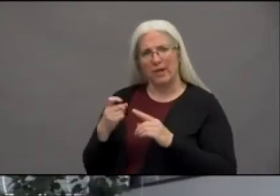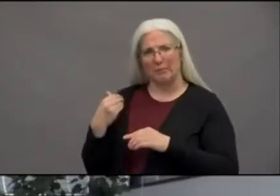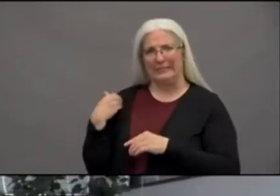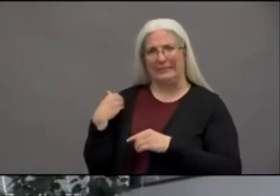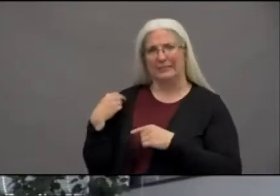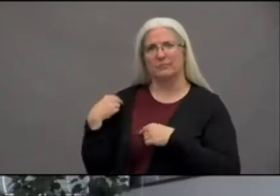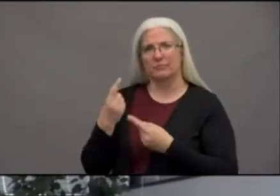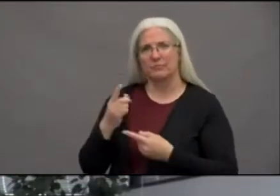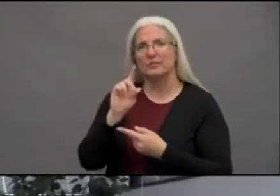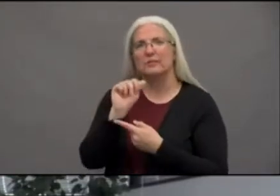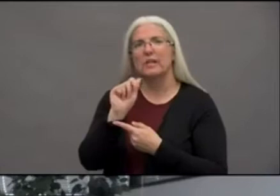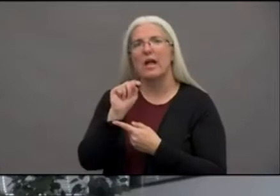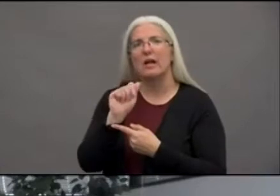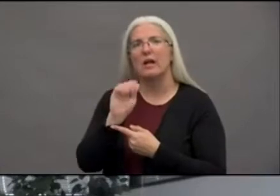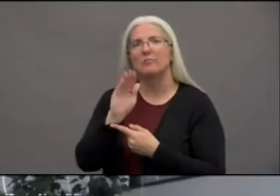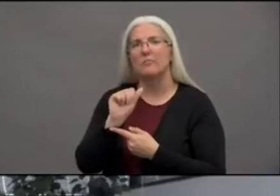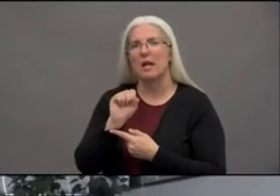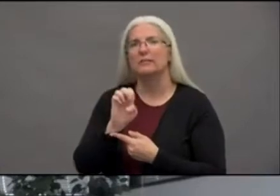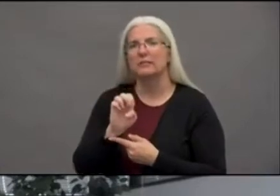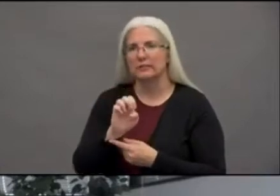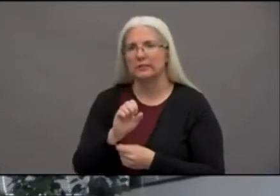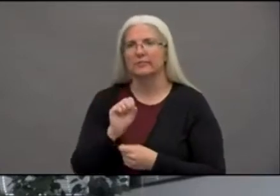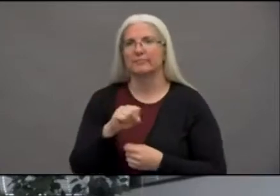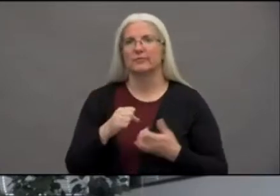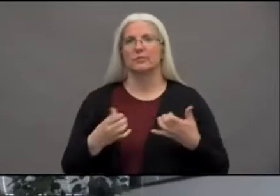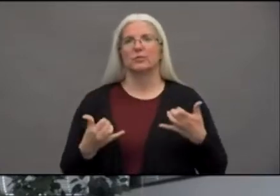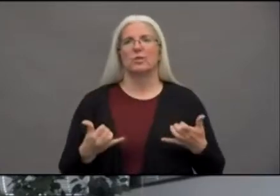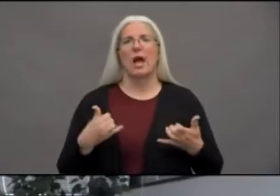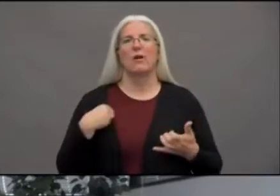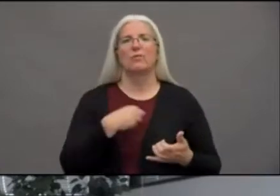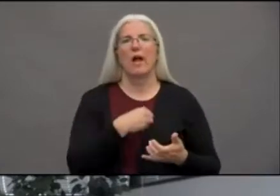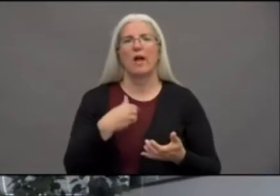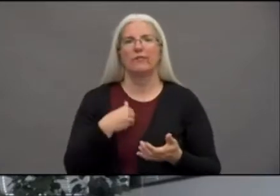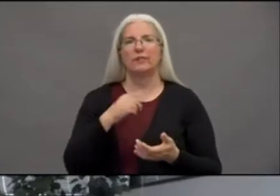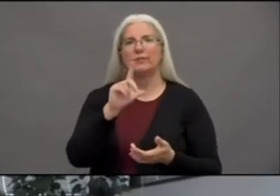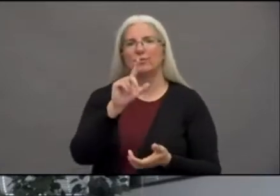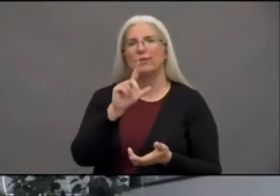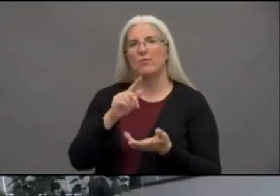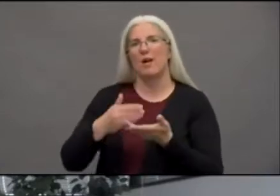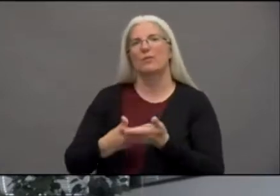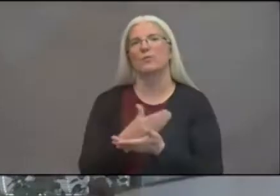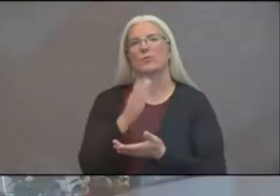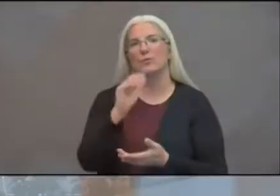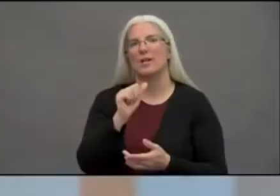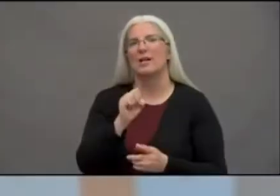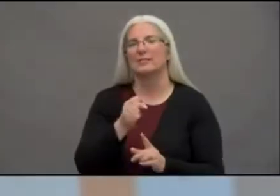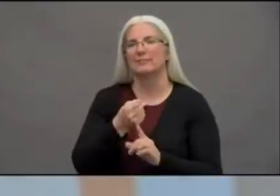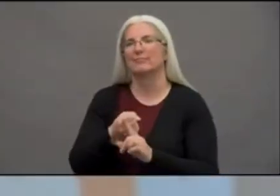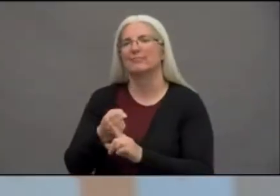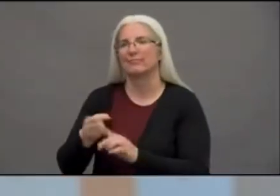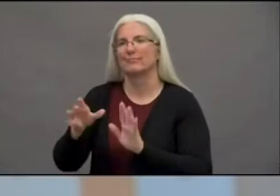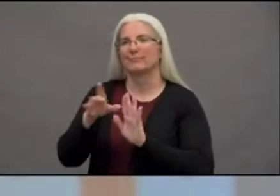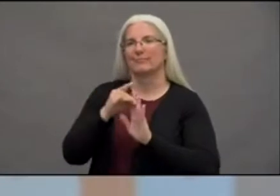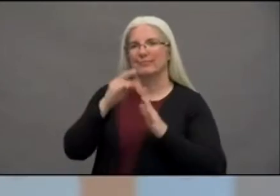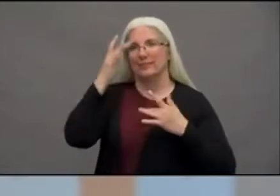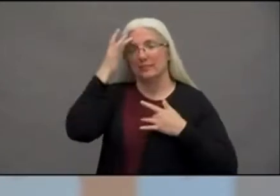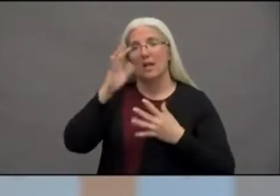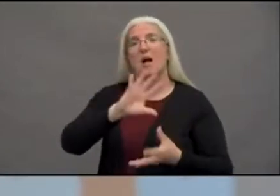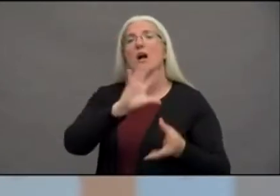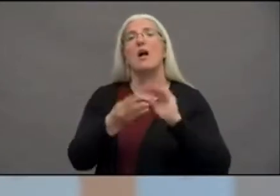So, ladies and gentlemen, as of today, we have 21 new cases, bringing the case total in Santa Clara County to